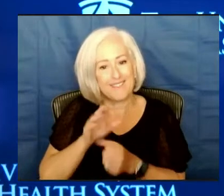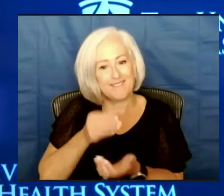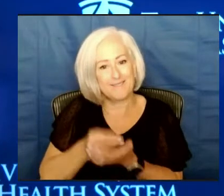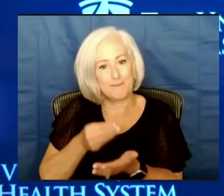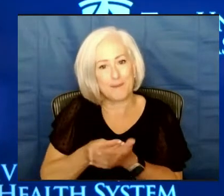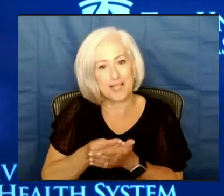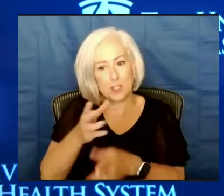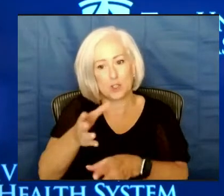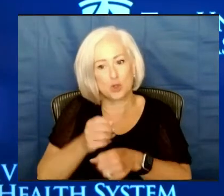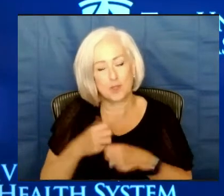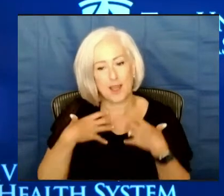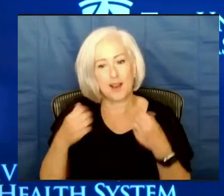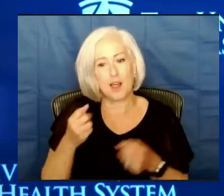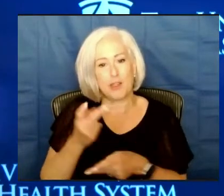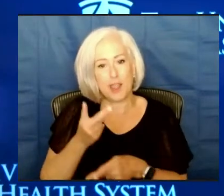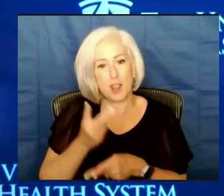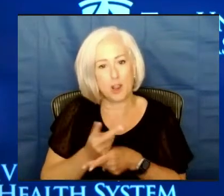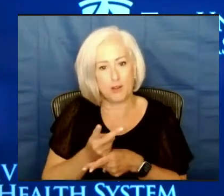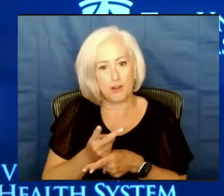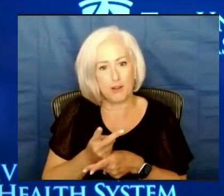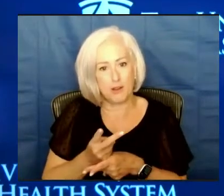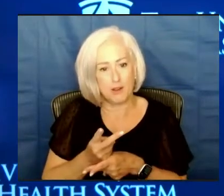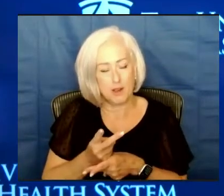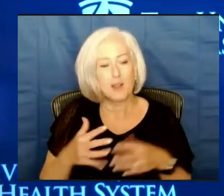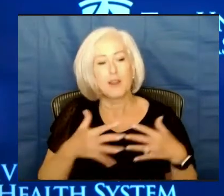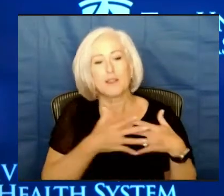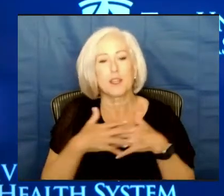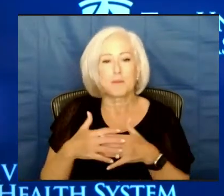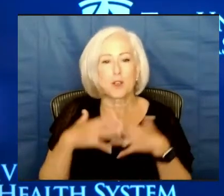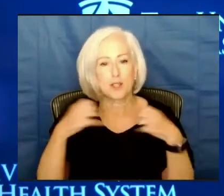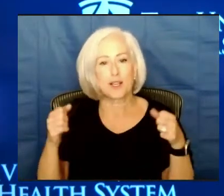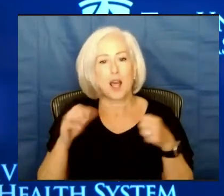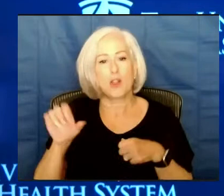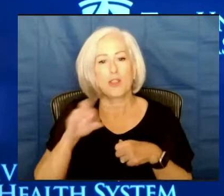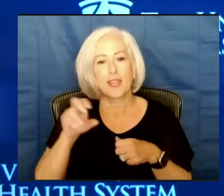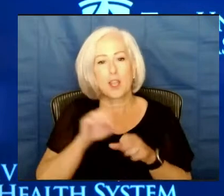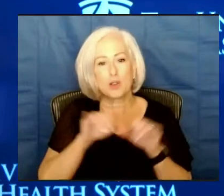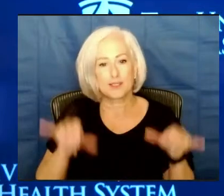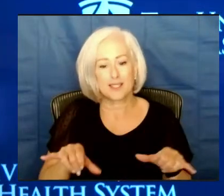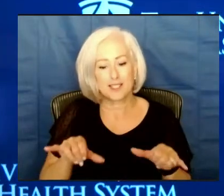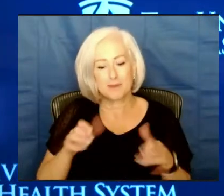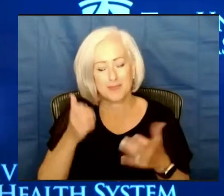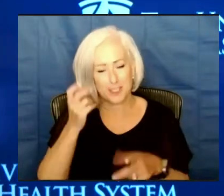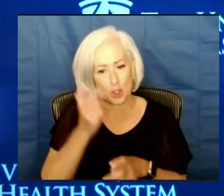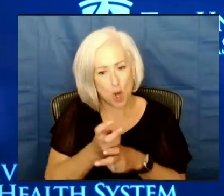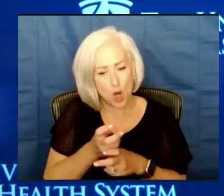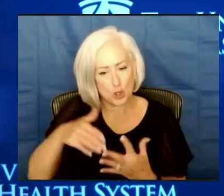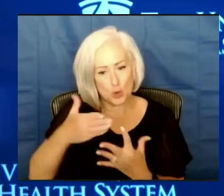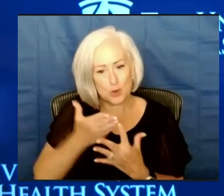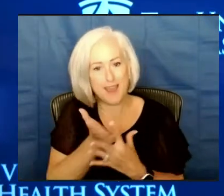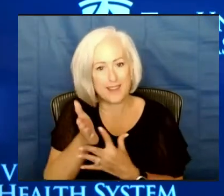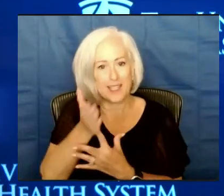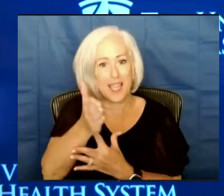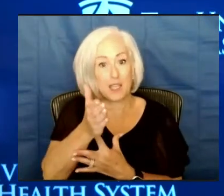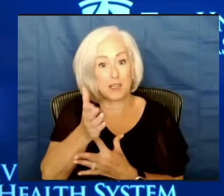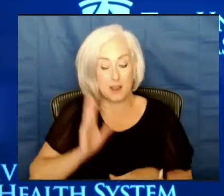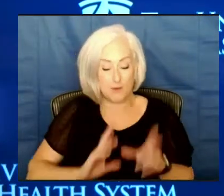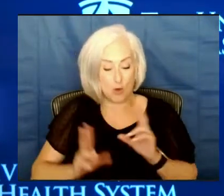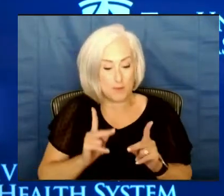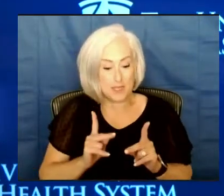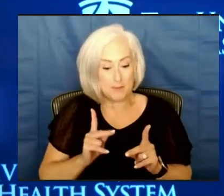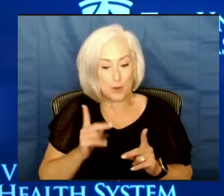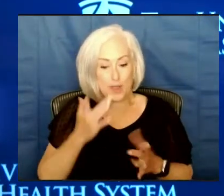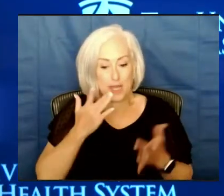a hard system to navigate. And I think for people who don't have as much means, it just